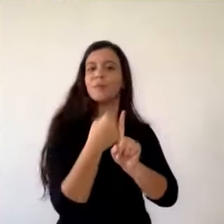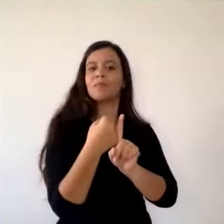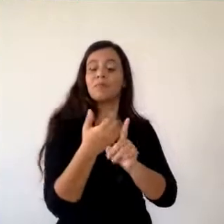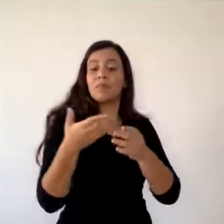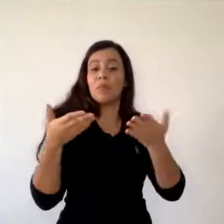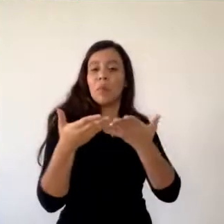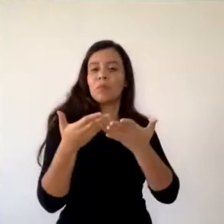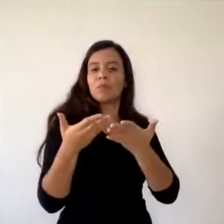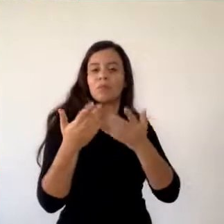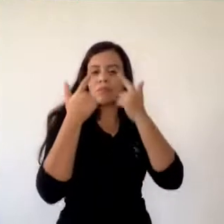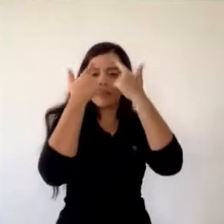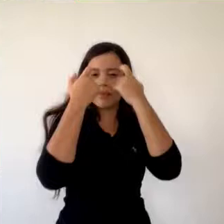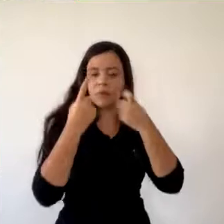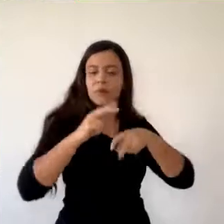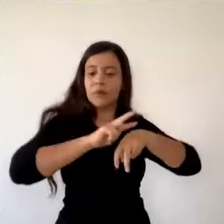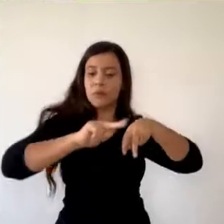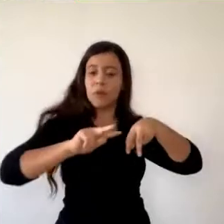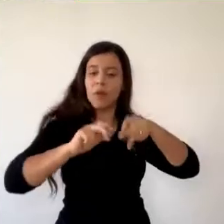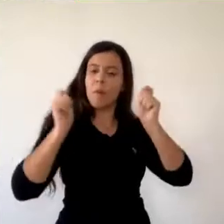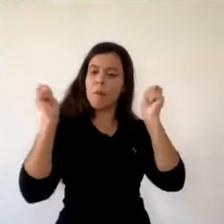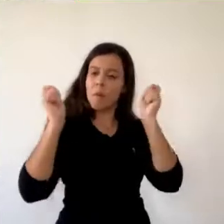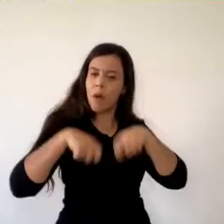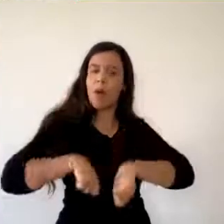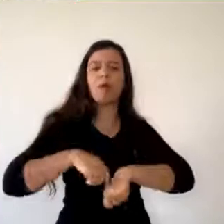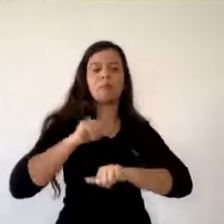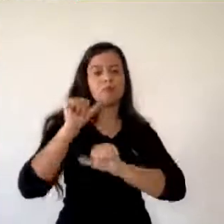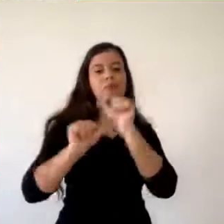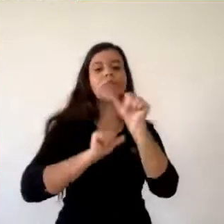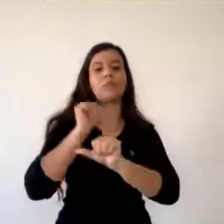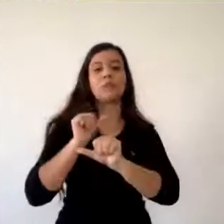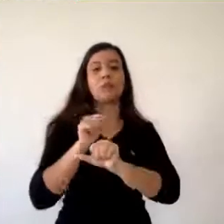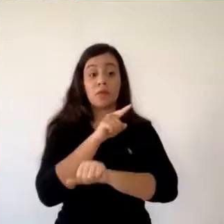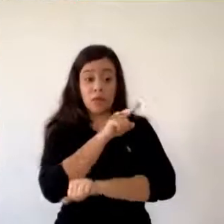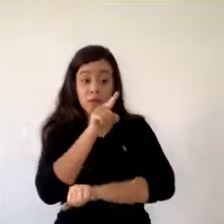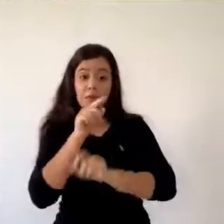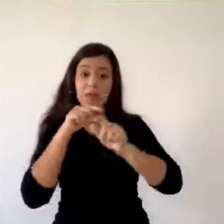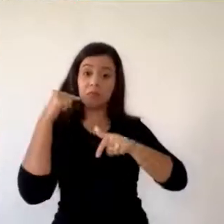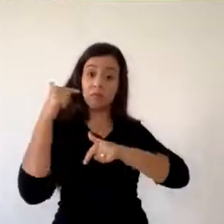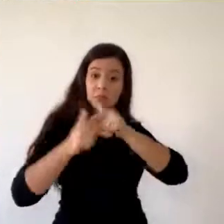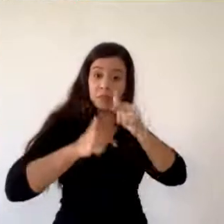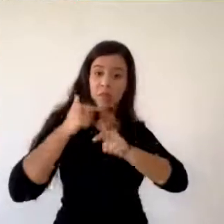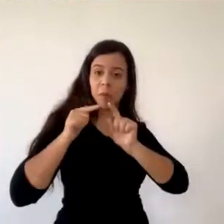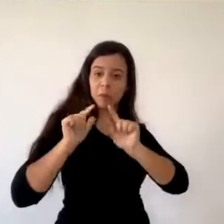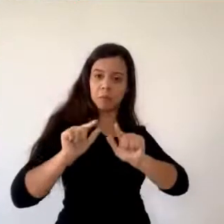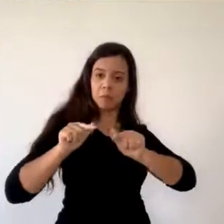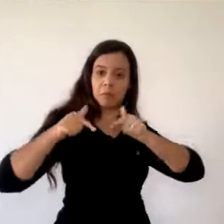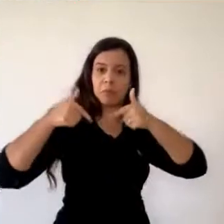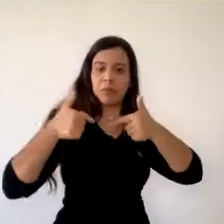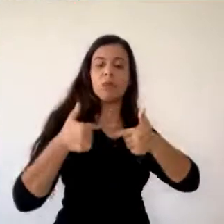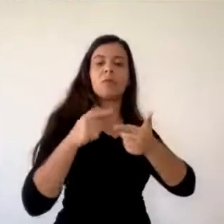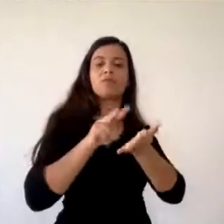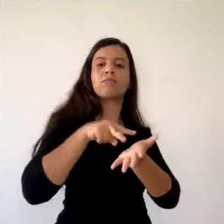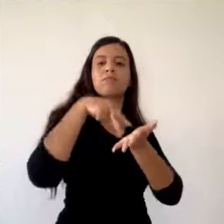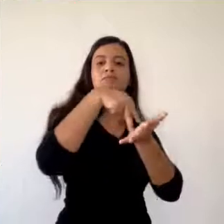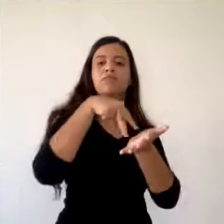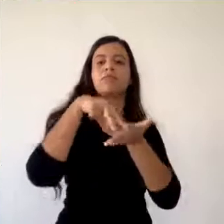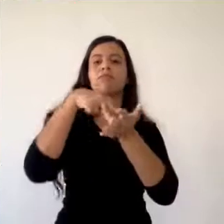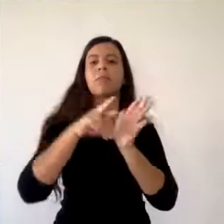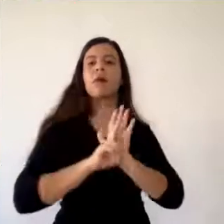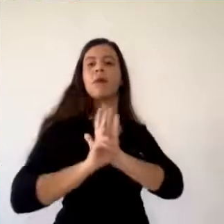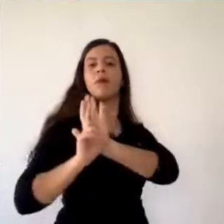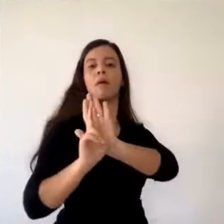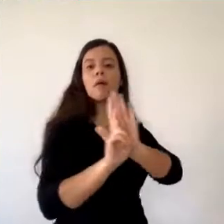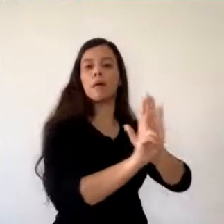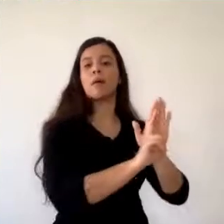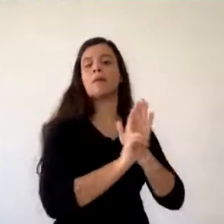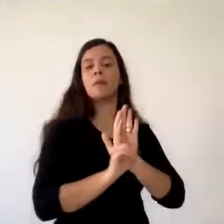such sad in terms of gender violence in Brazil today. It is because of the work that you develop and what you